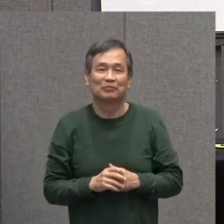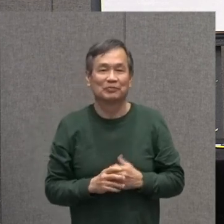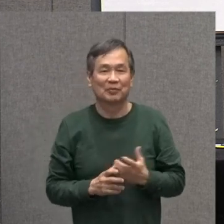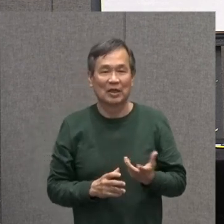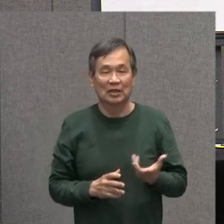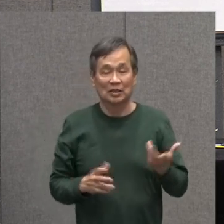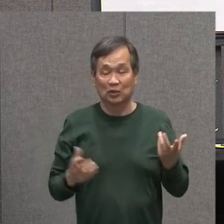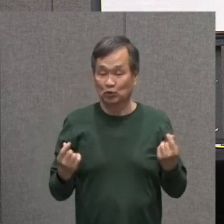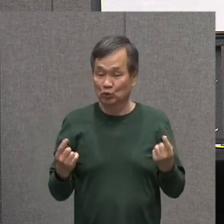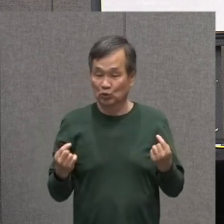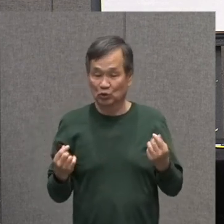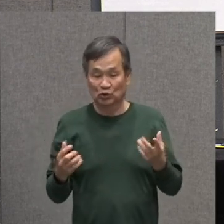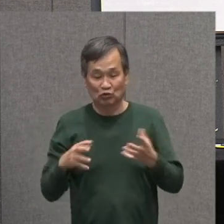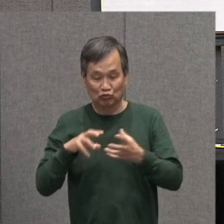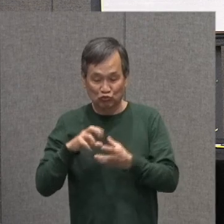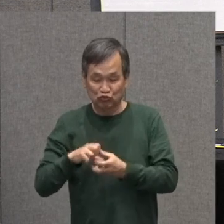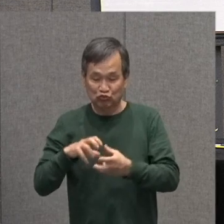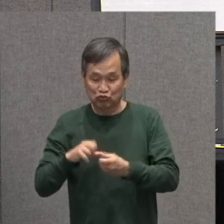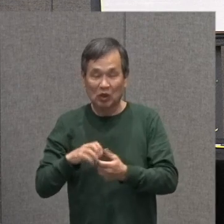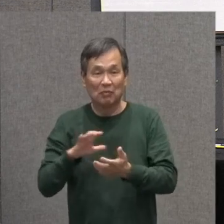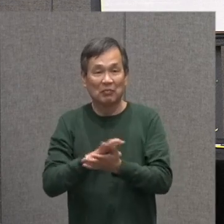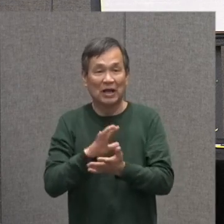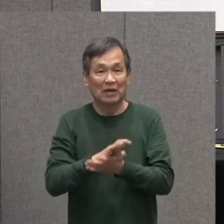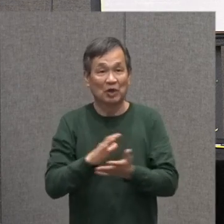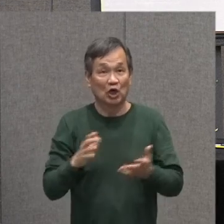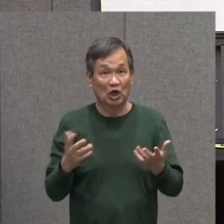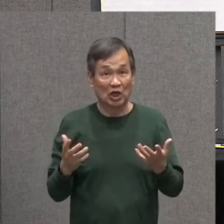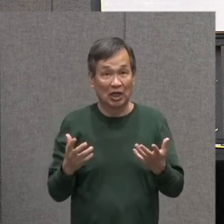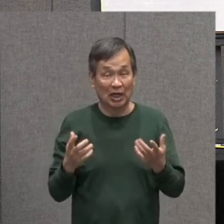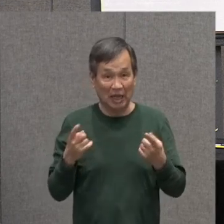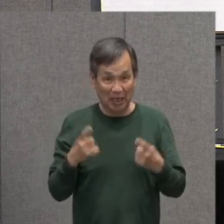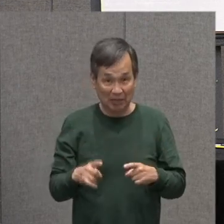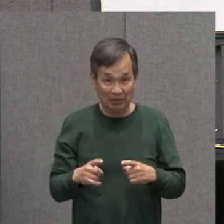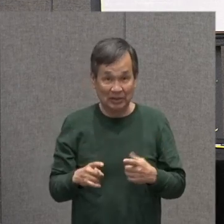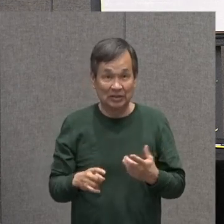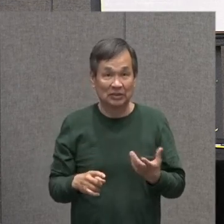crumpled piece of paper that looks like fabric, and he might just decide